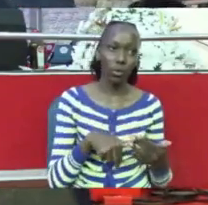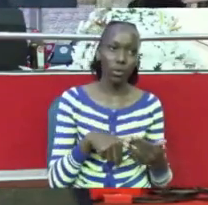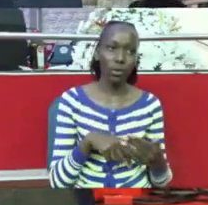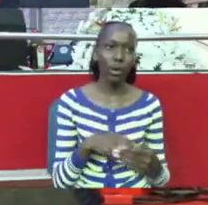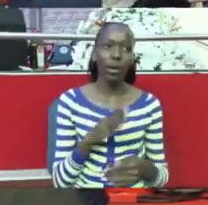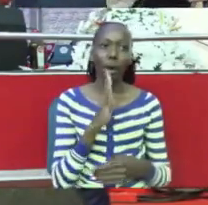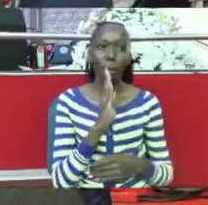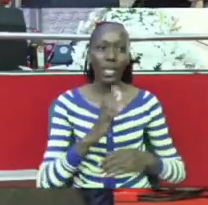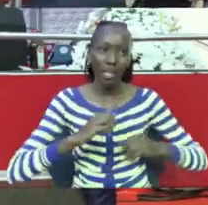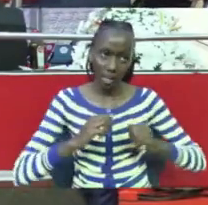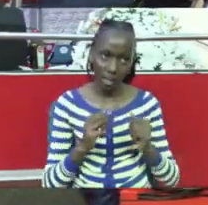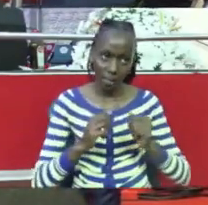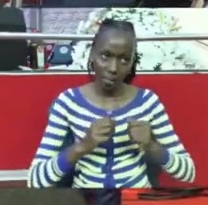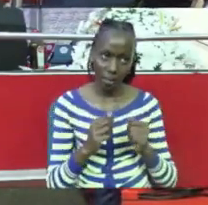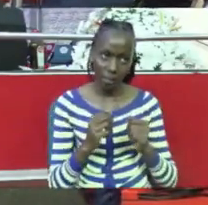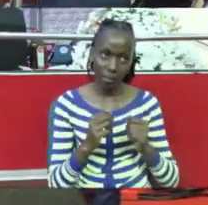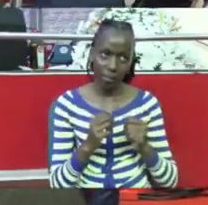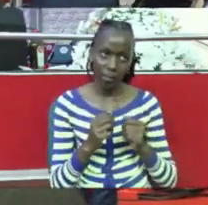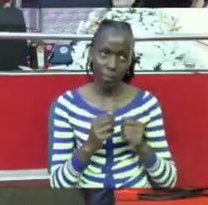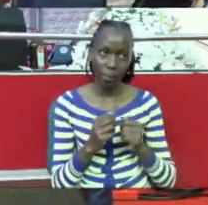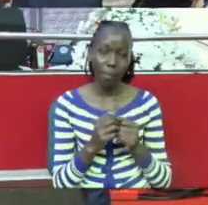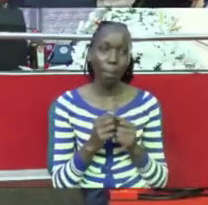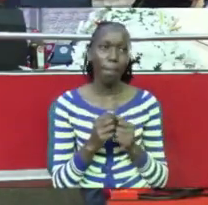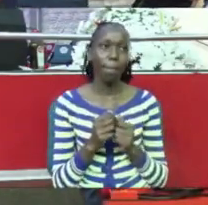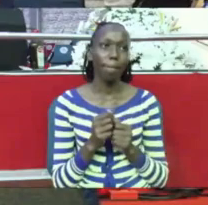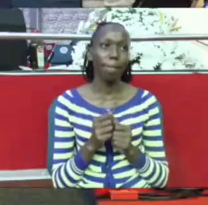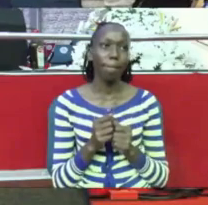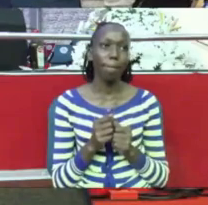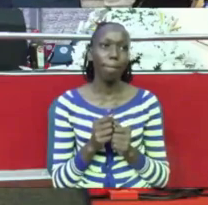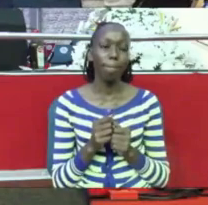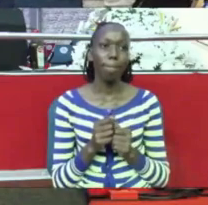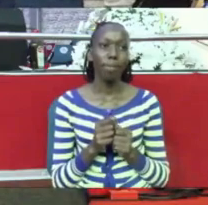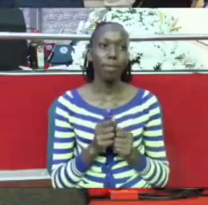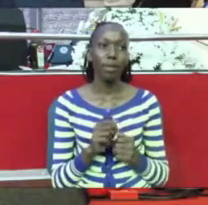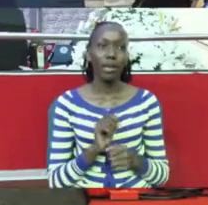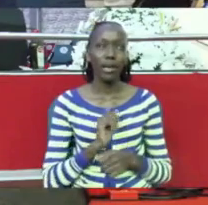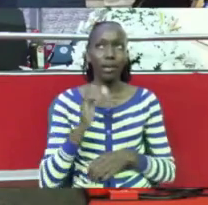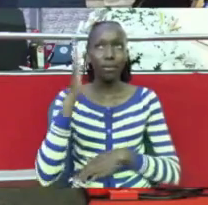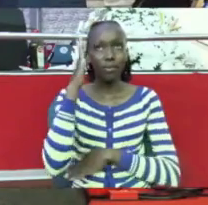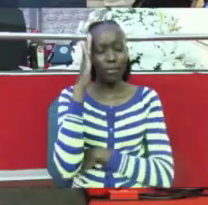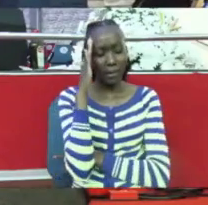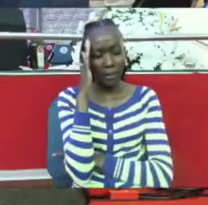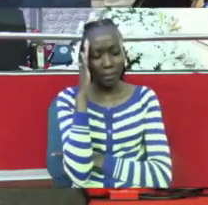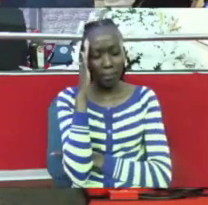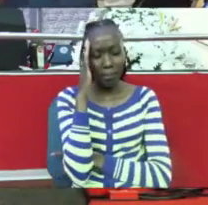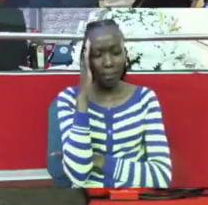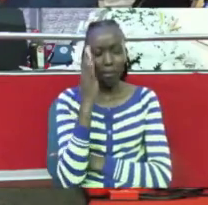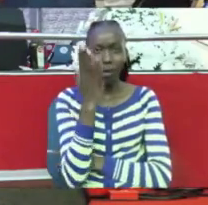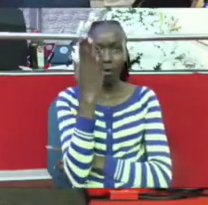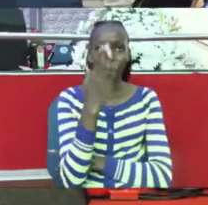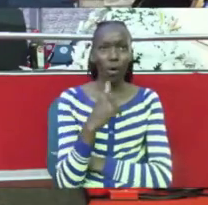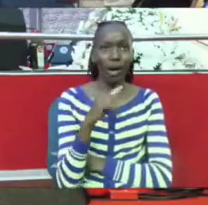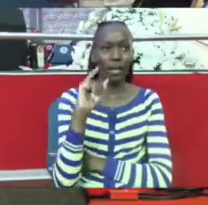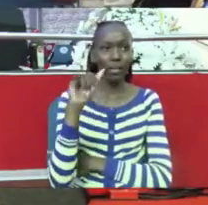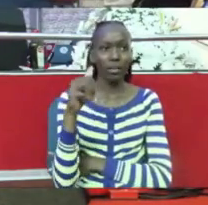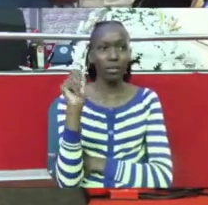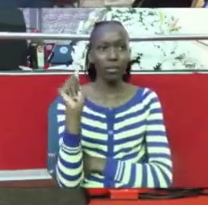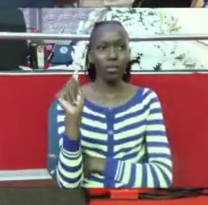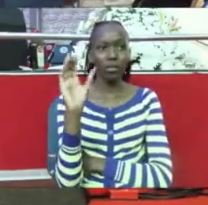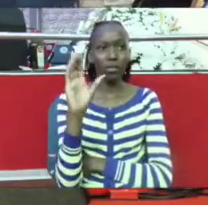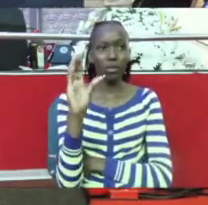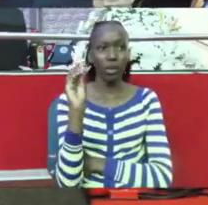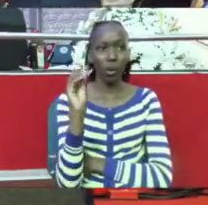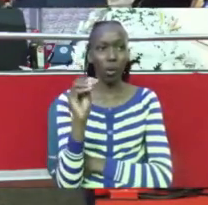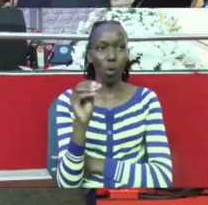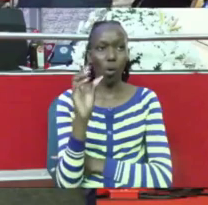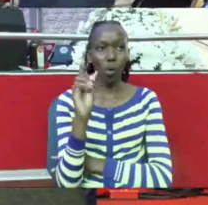the Holy One of Israel. Kwa mtakatifu wa Israeli. Now I've been thinking. Nilikuwa nikifikiria. Why is Jacob called